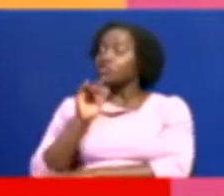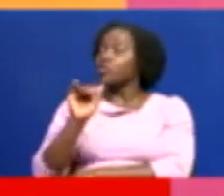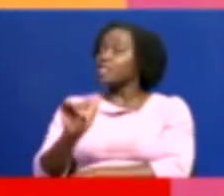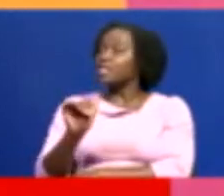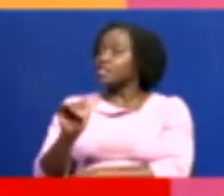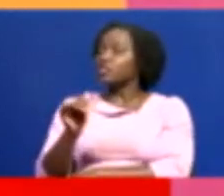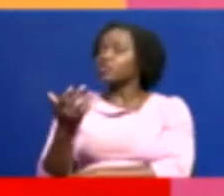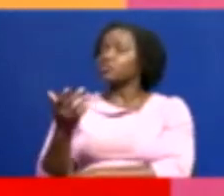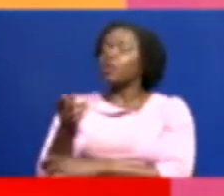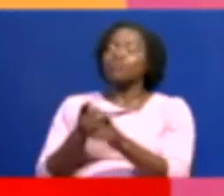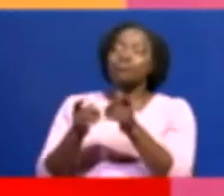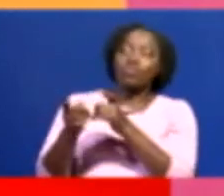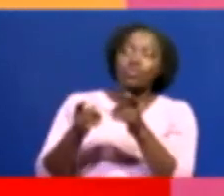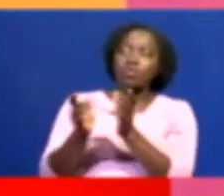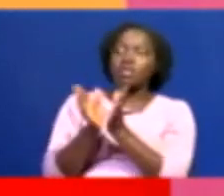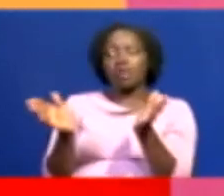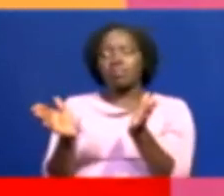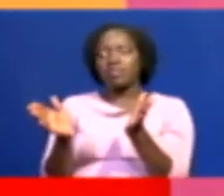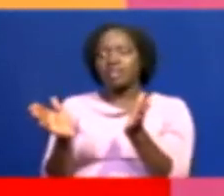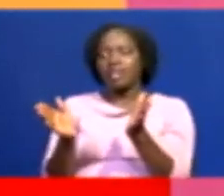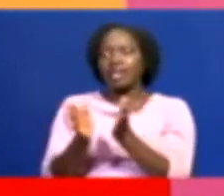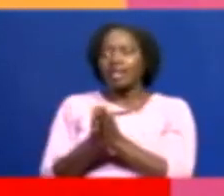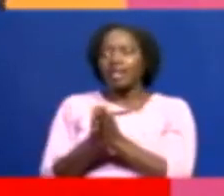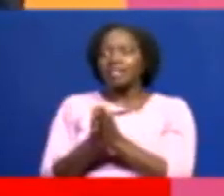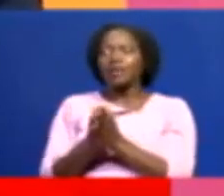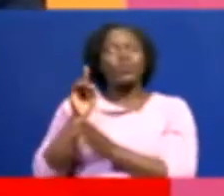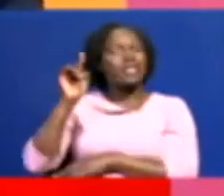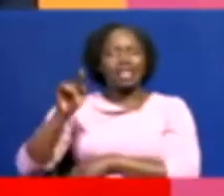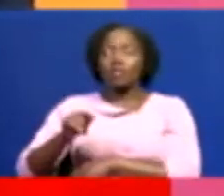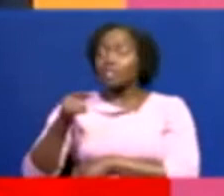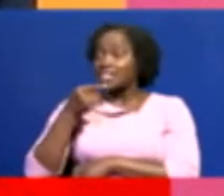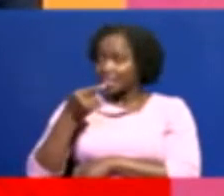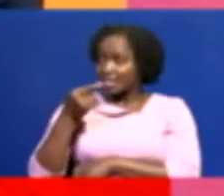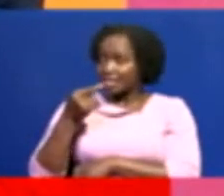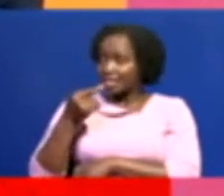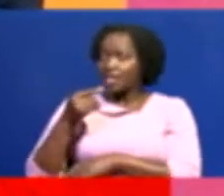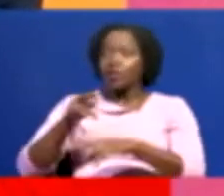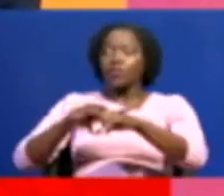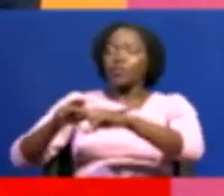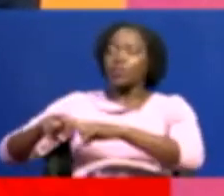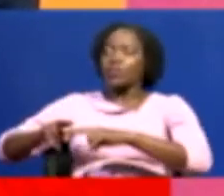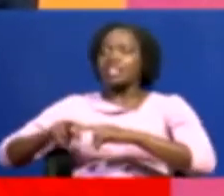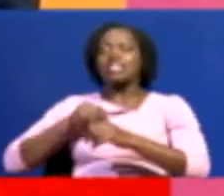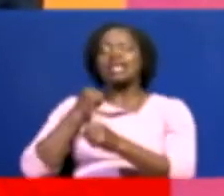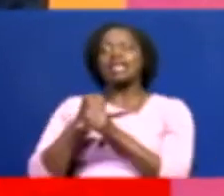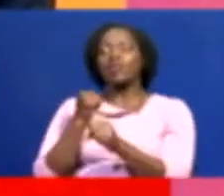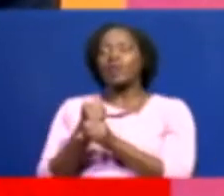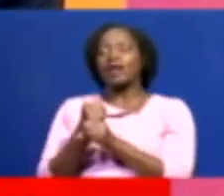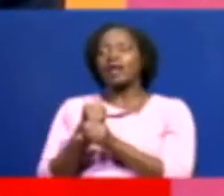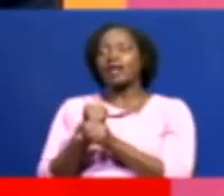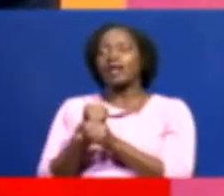countenance with the public. Abdiaziz, we cannot say we sit here and work